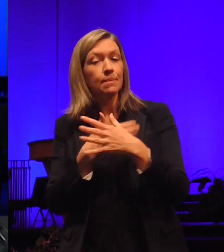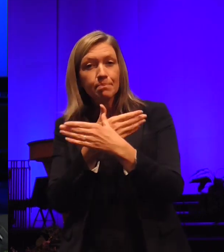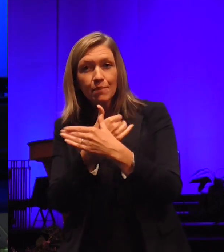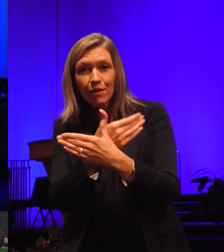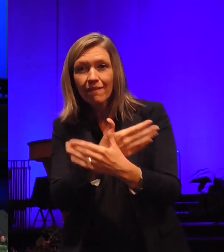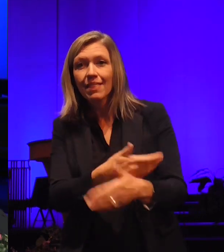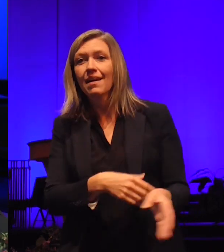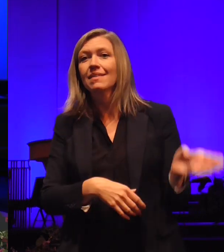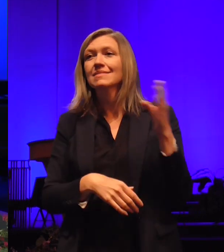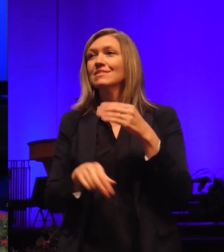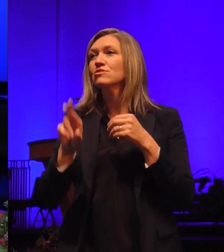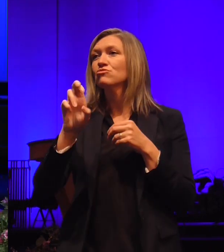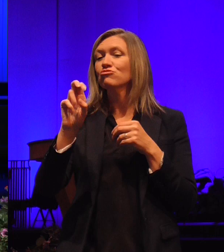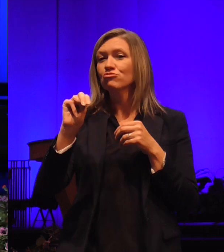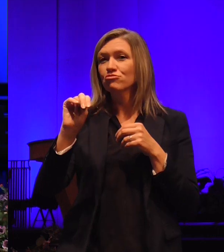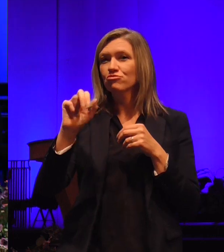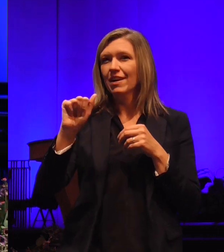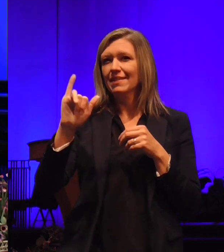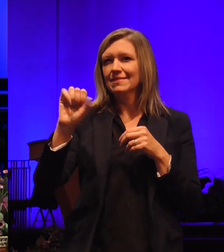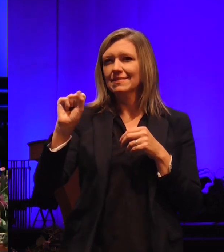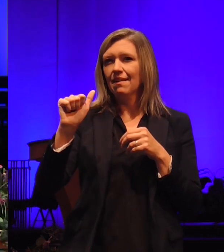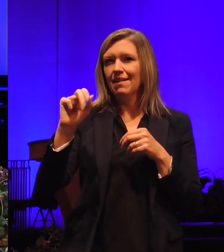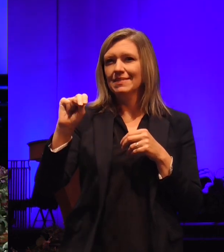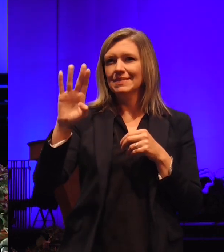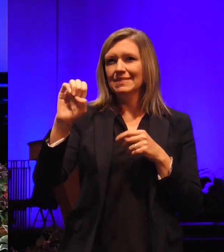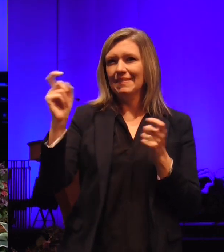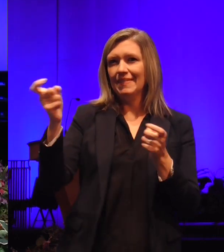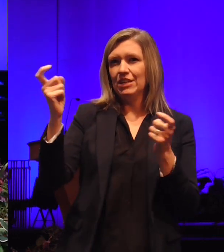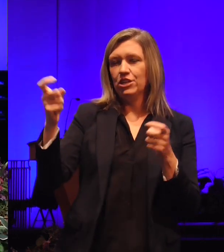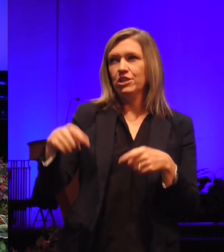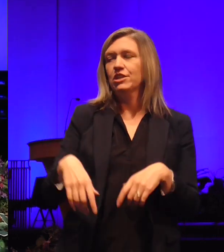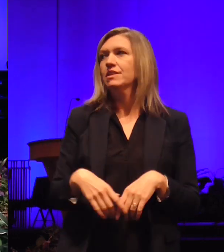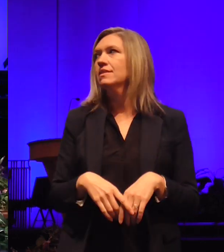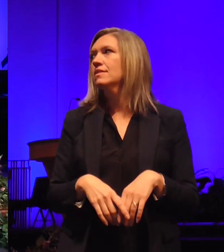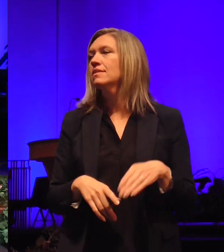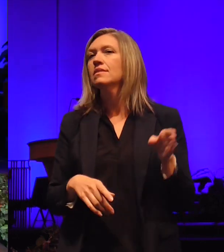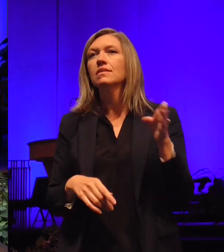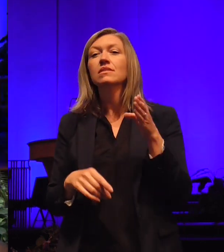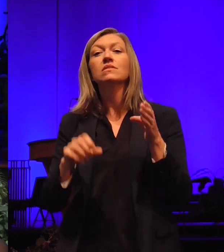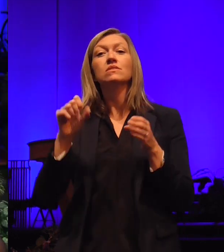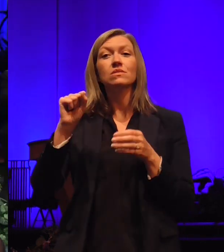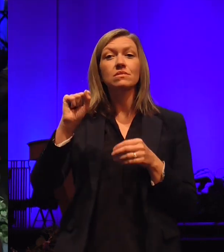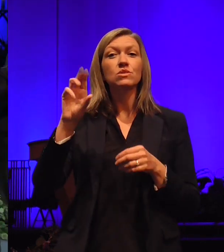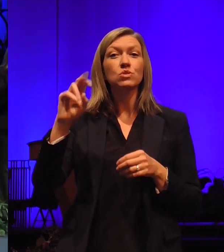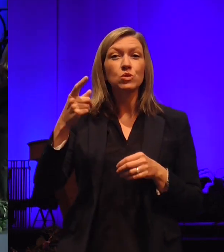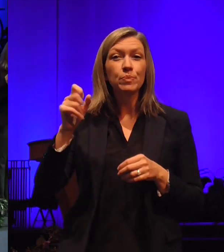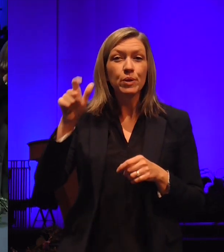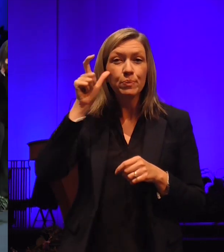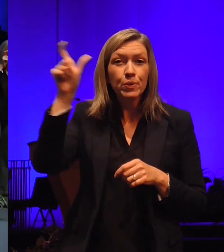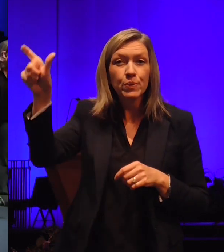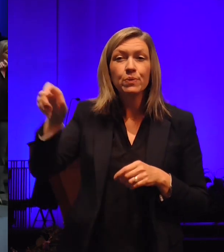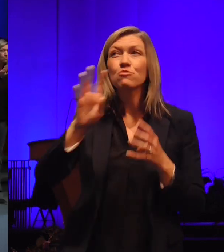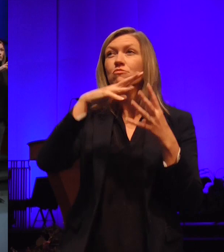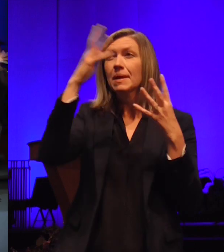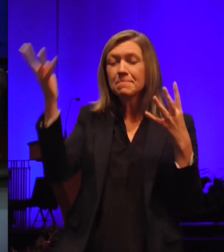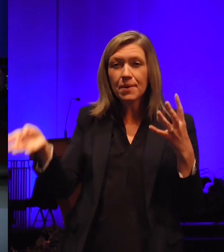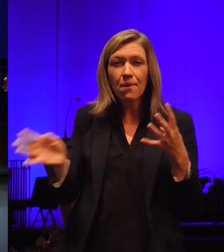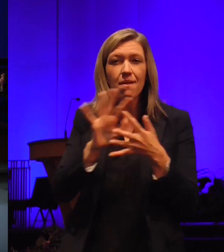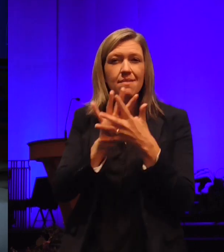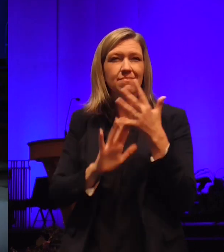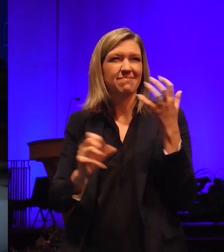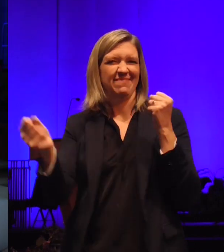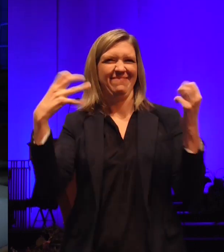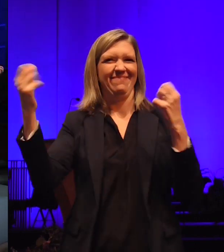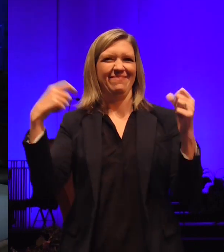garden. The Renaissance Fair. All right. Supermoon, rainbows, wonderful answers.